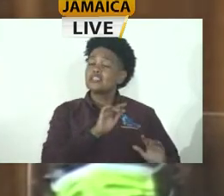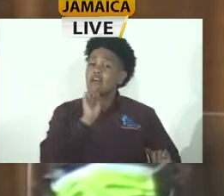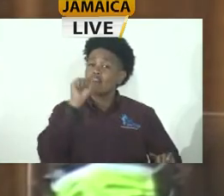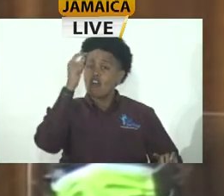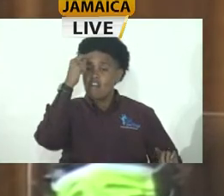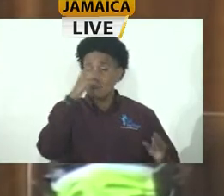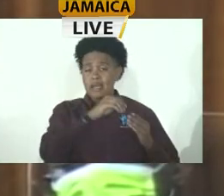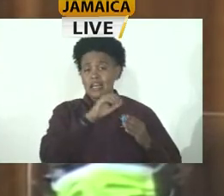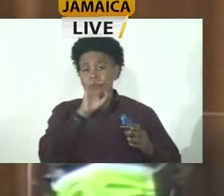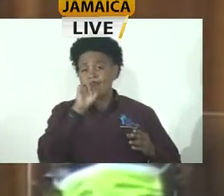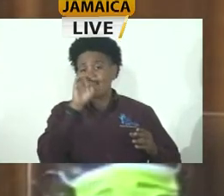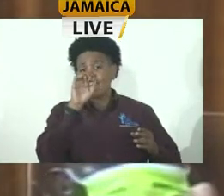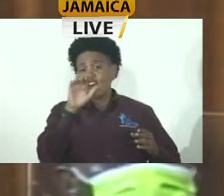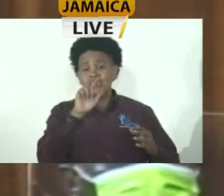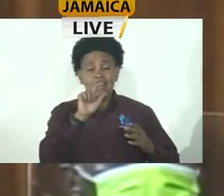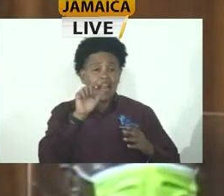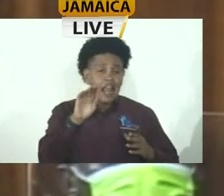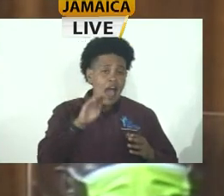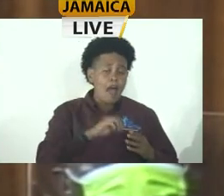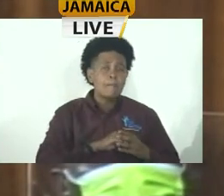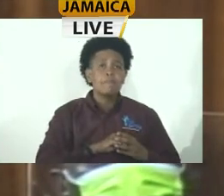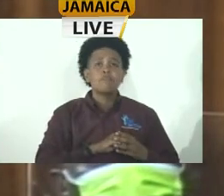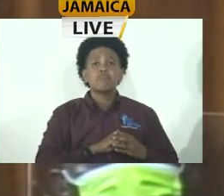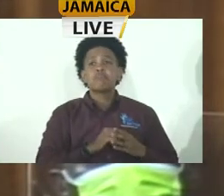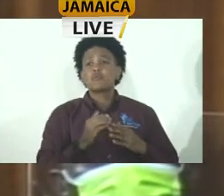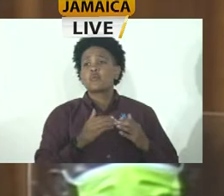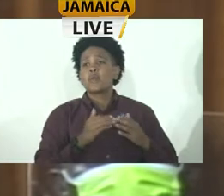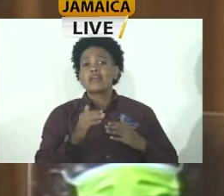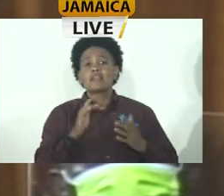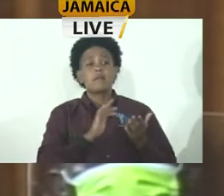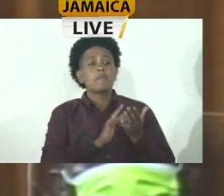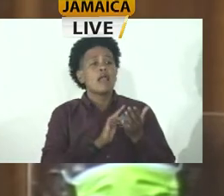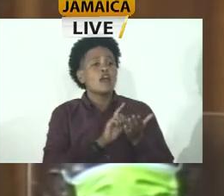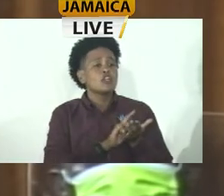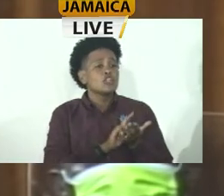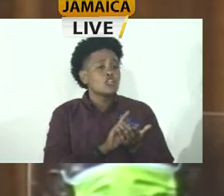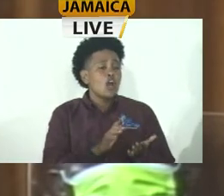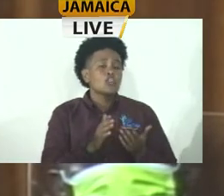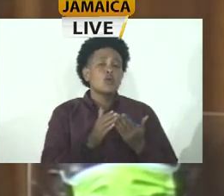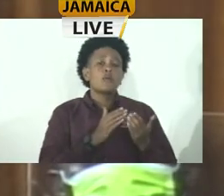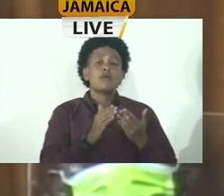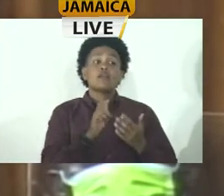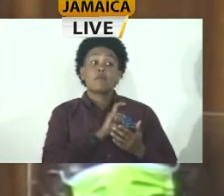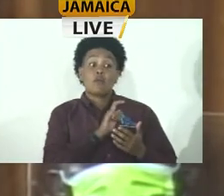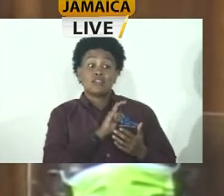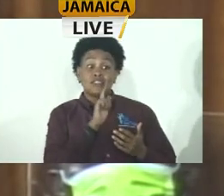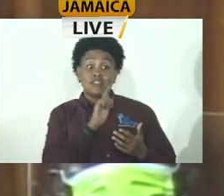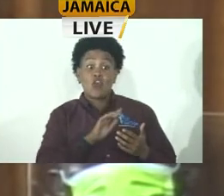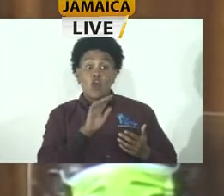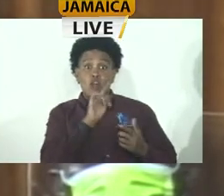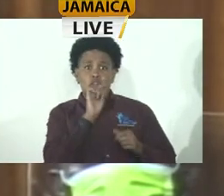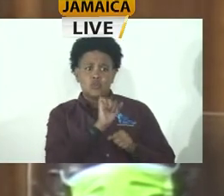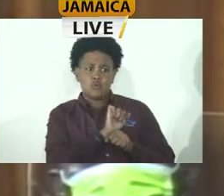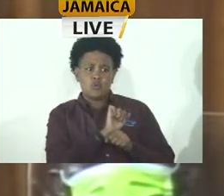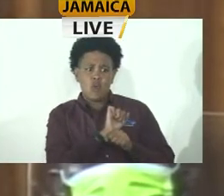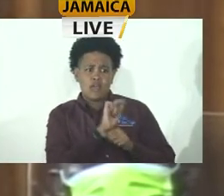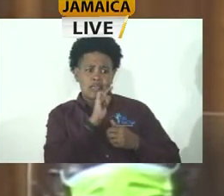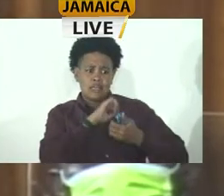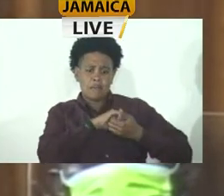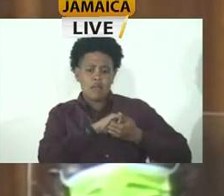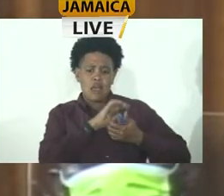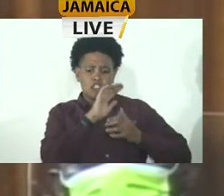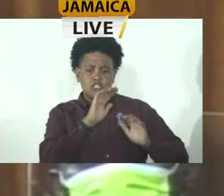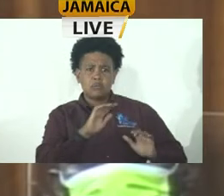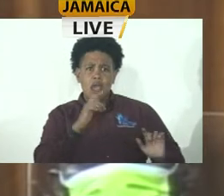forensic lab be it the medical doctor be it the police that all of these work in partnership so